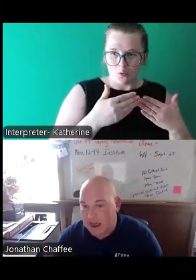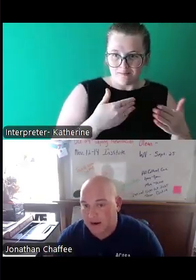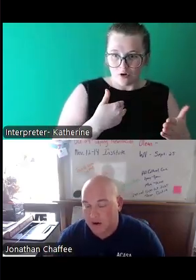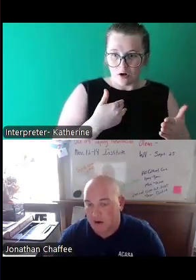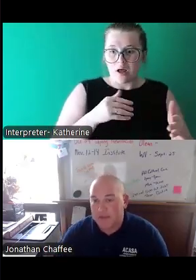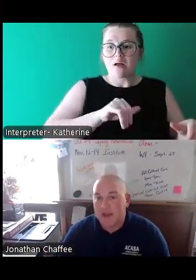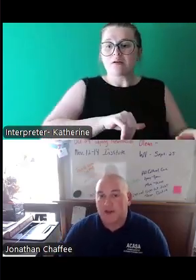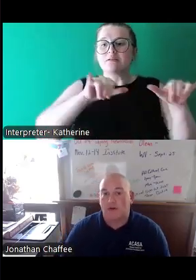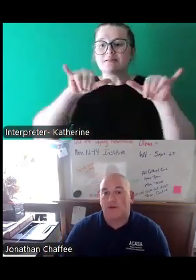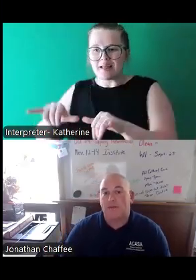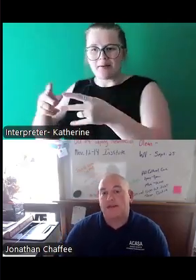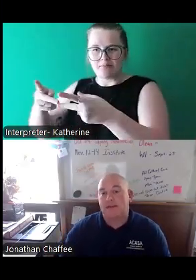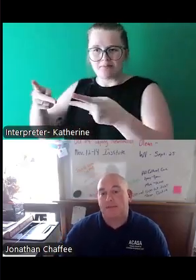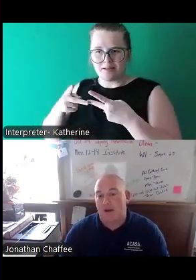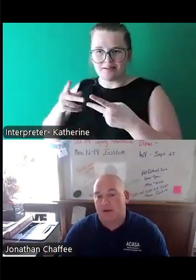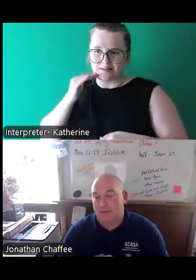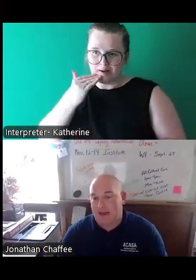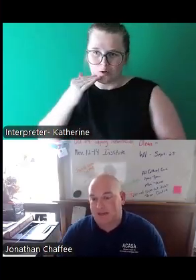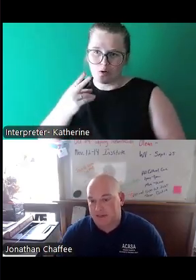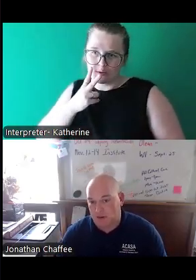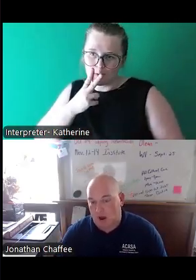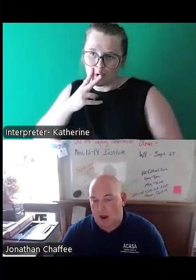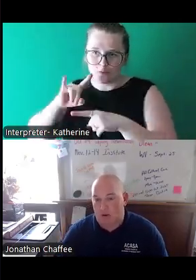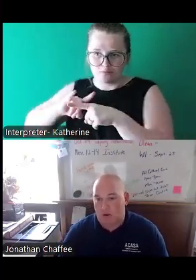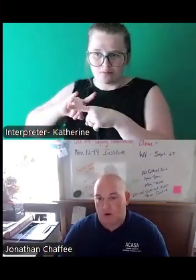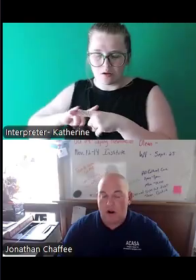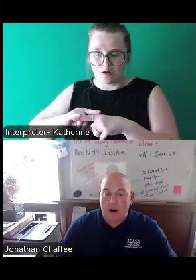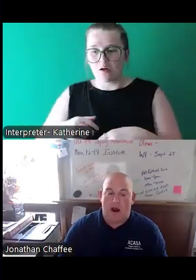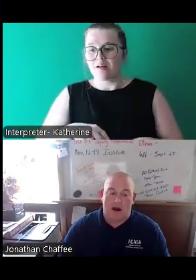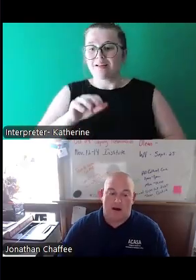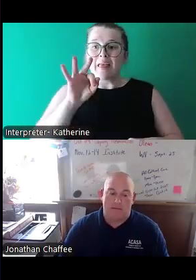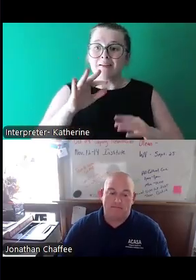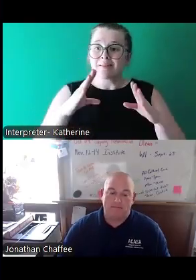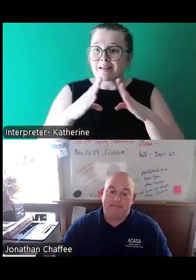smoke tobacco. So if a municipality passes a law or